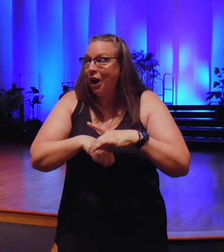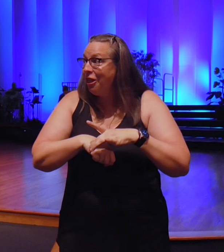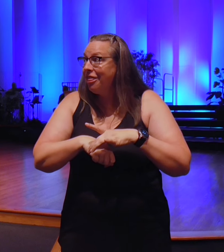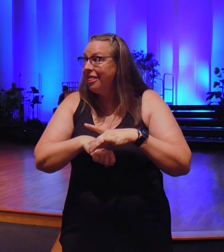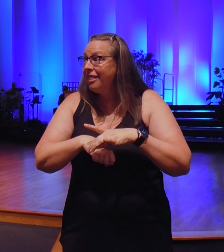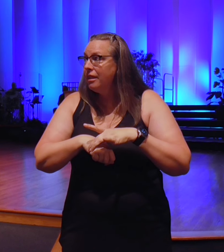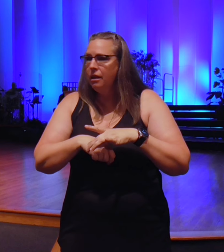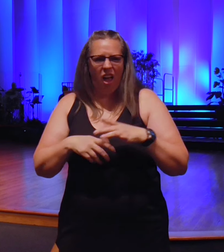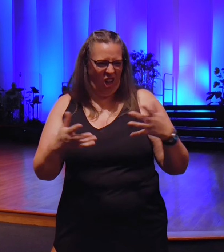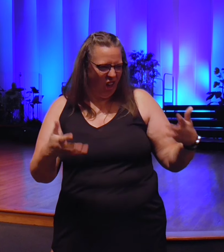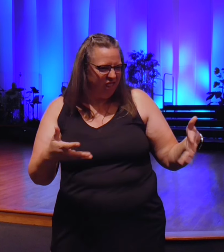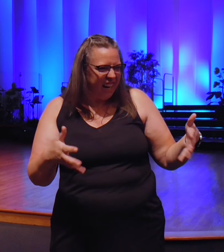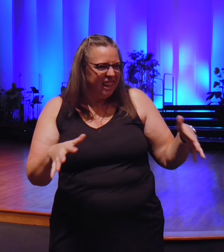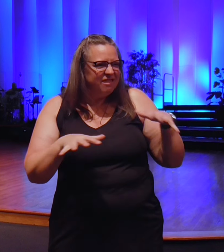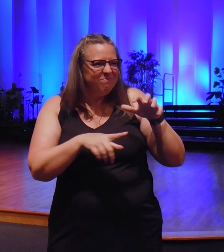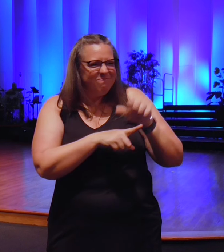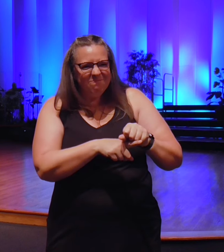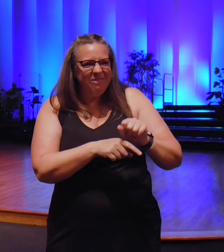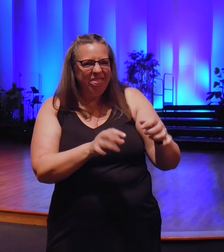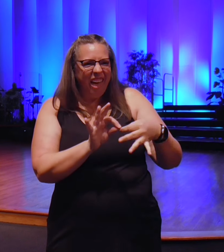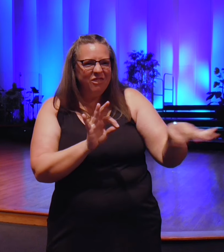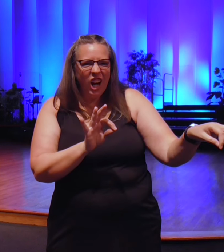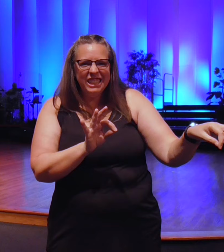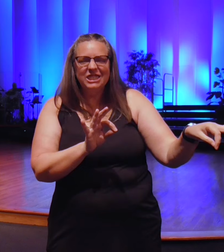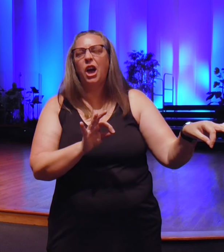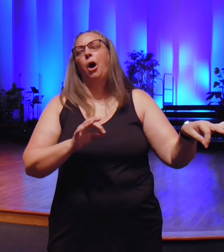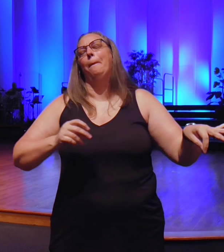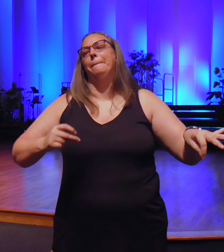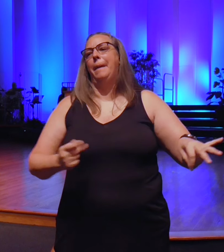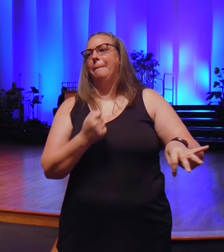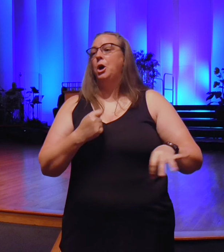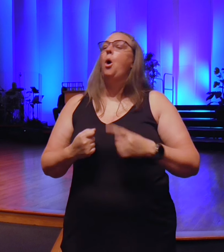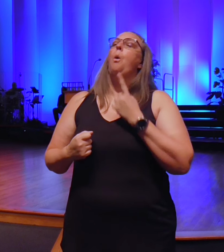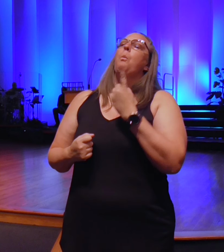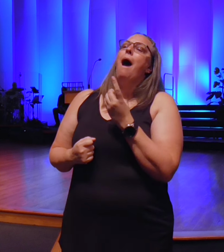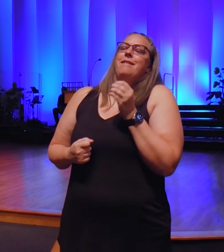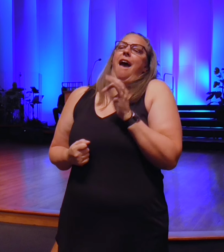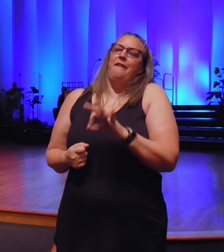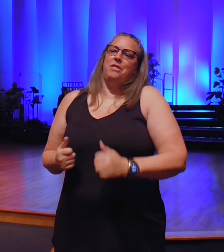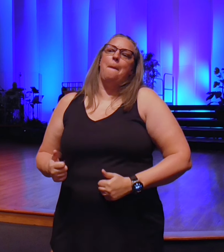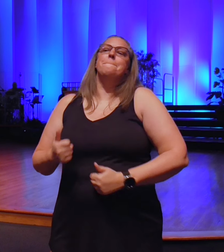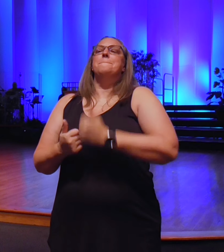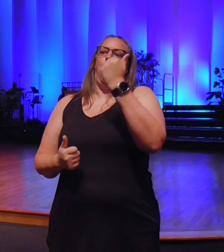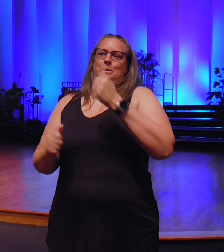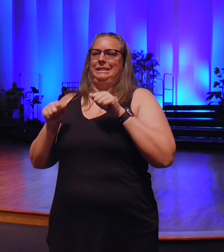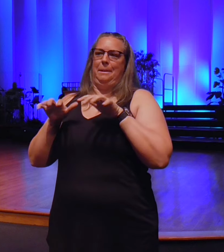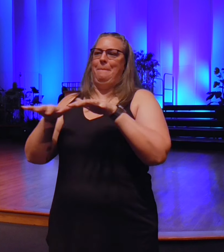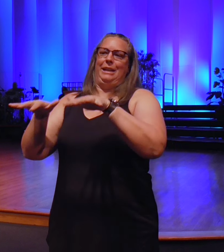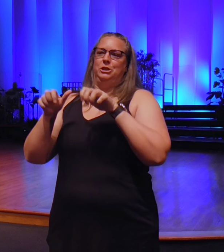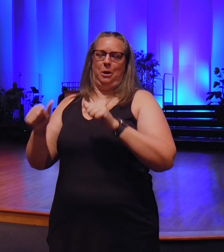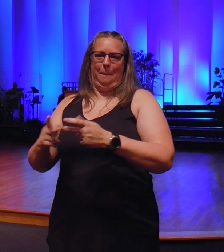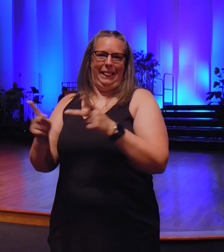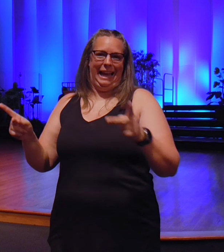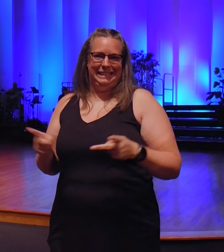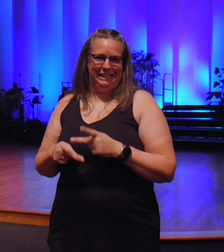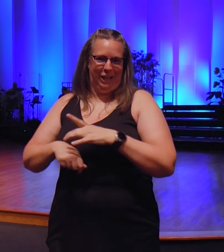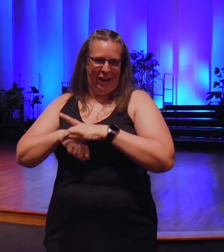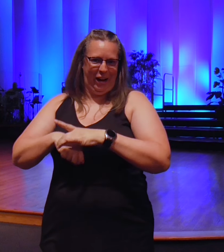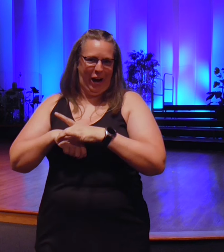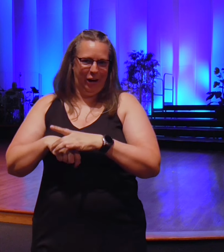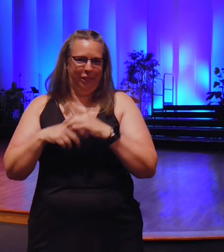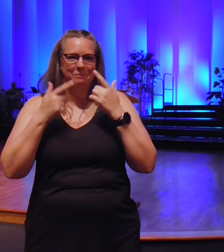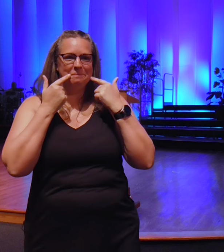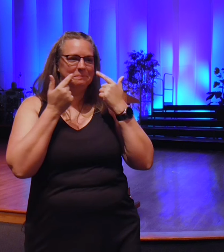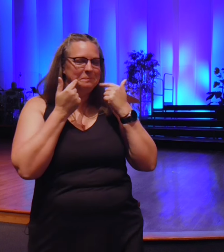Is that line taken? Okay. Welcome to Mile High Church, one of the most magical places on earth. We are so